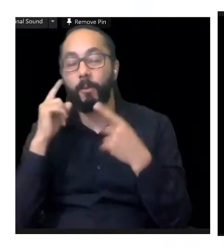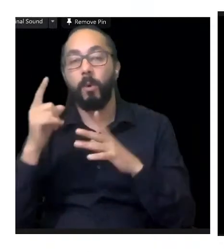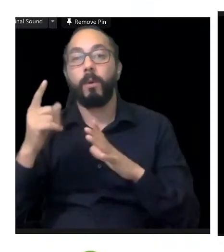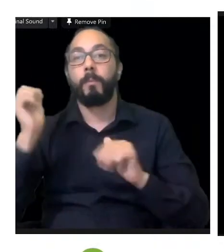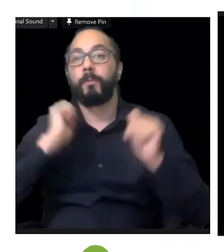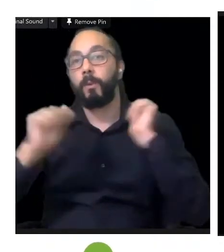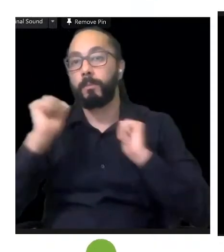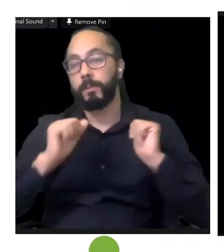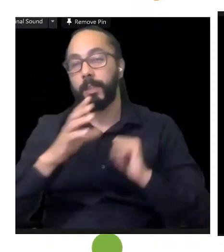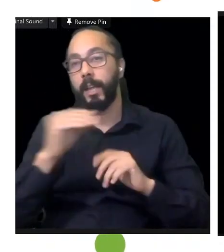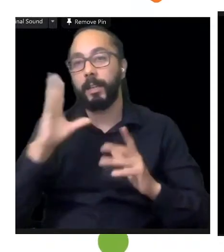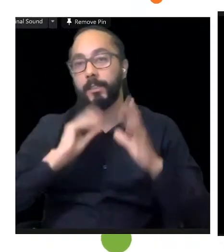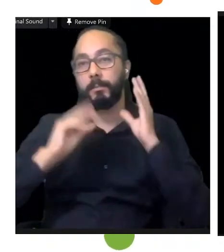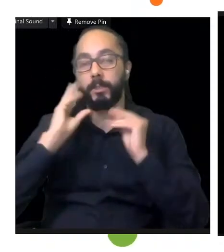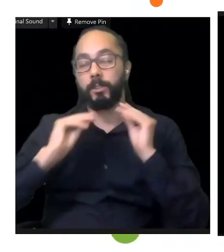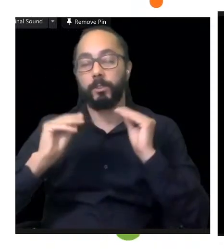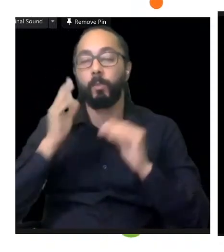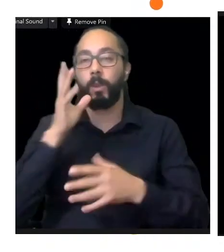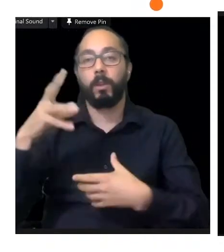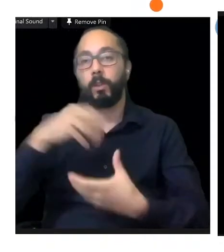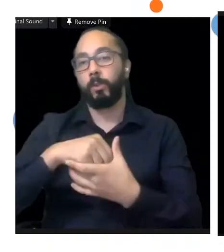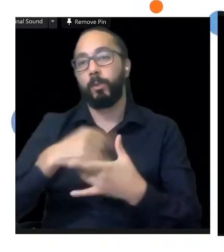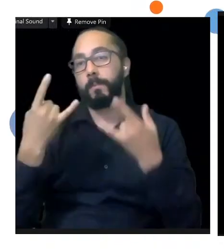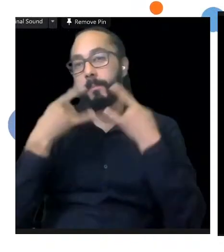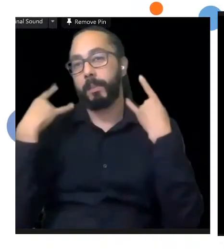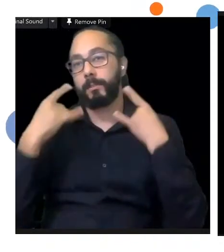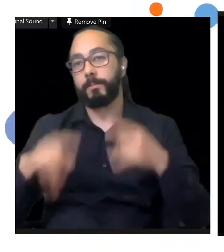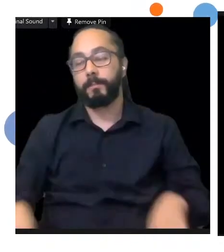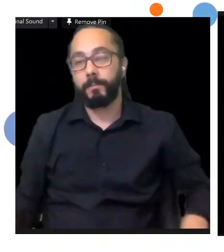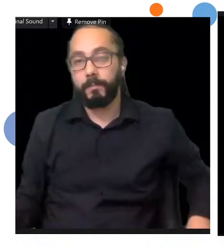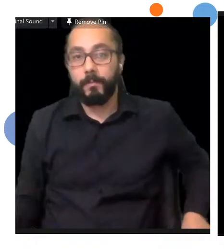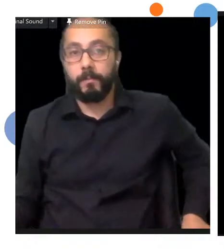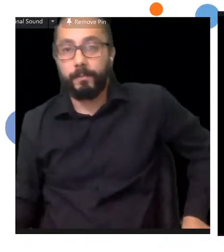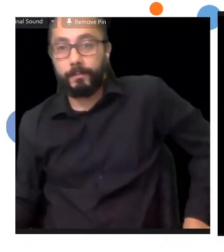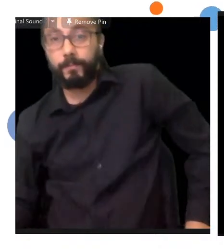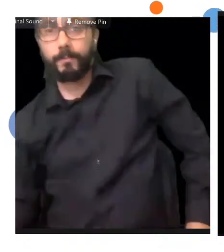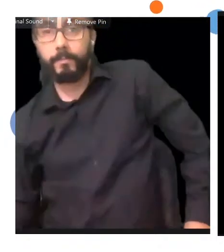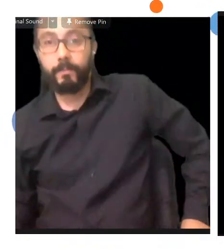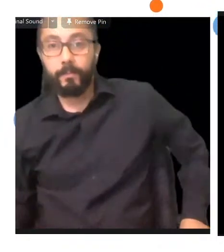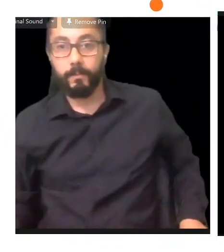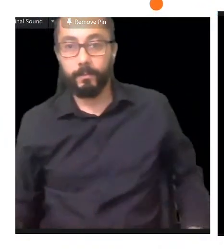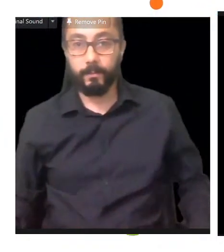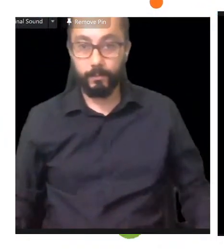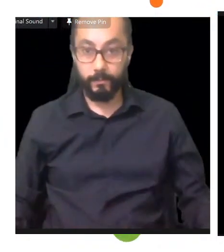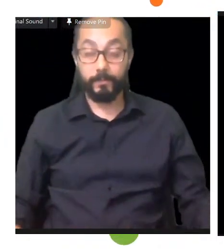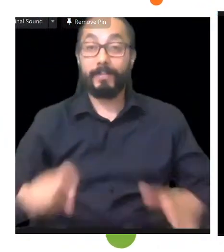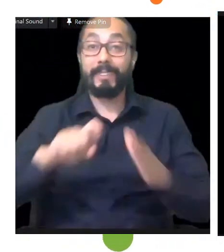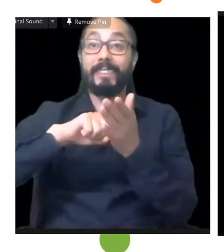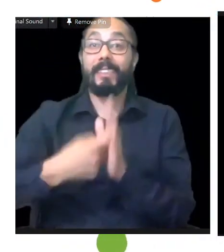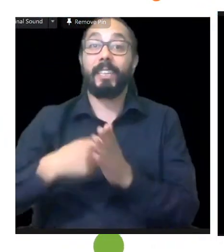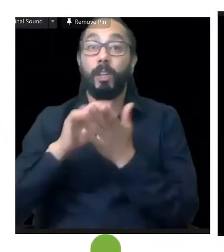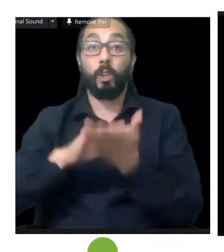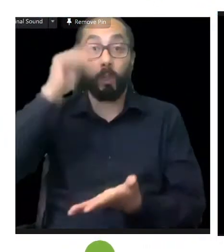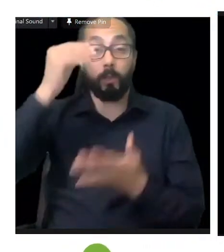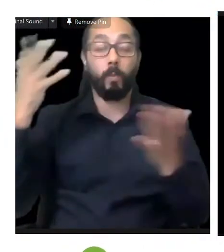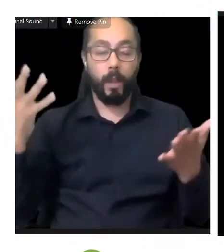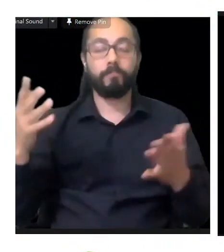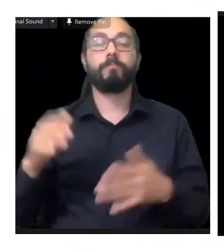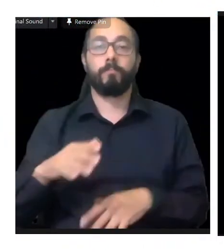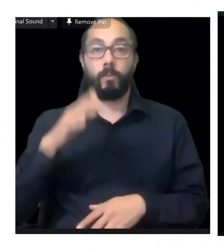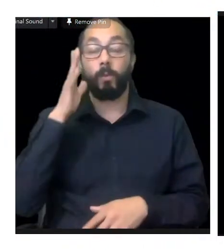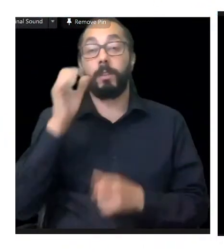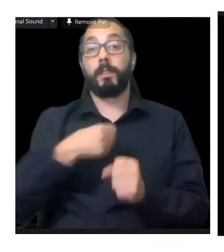and experiences. So key takeaways. First of all, there will be a hit in